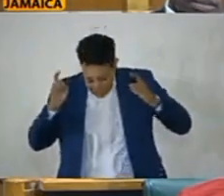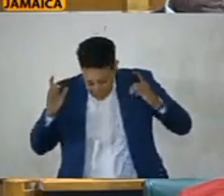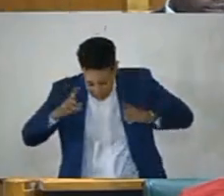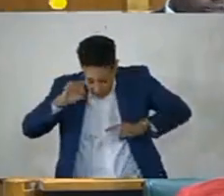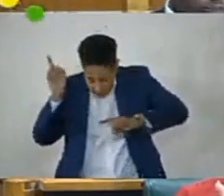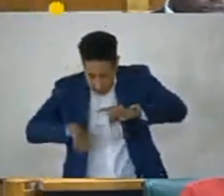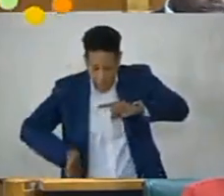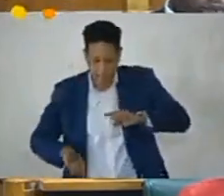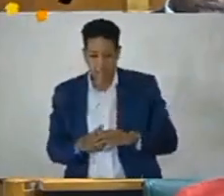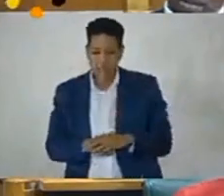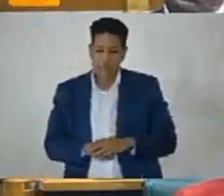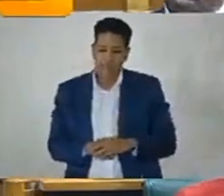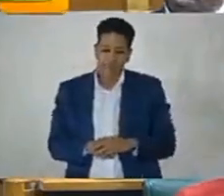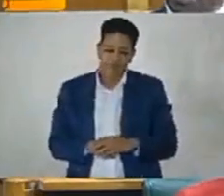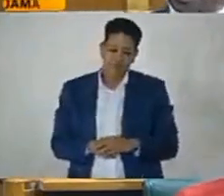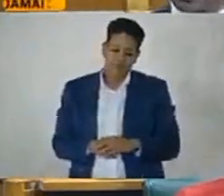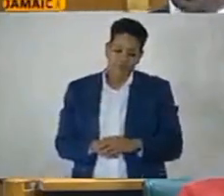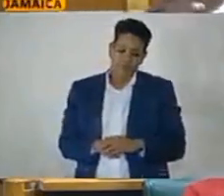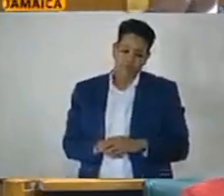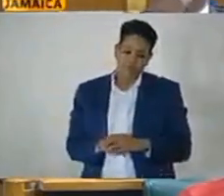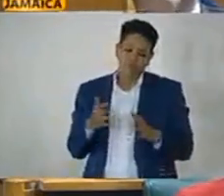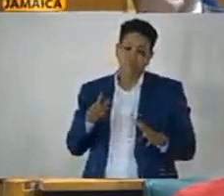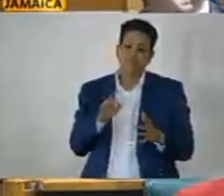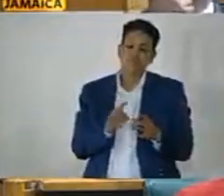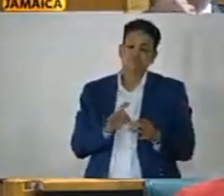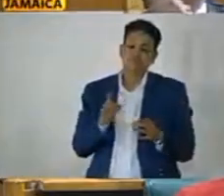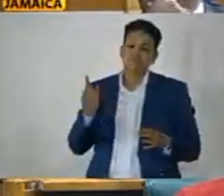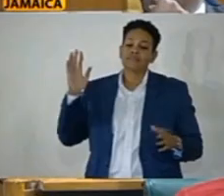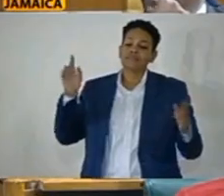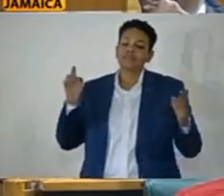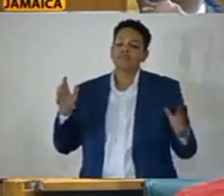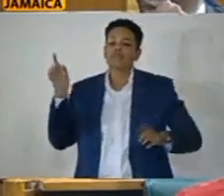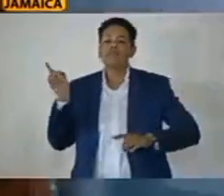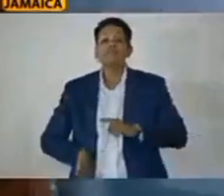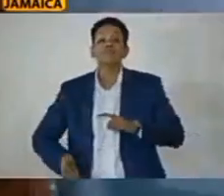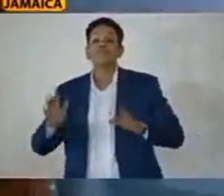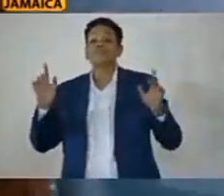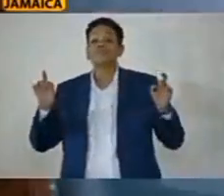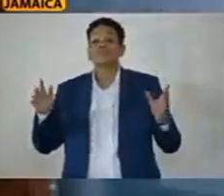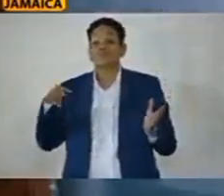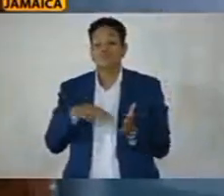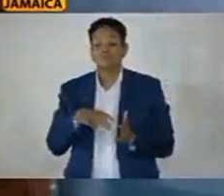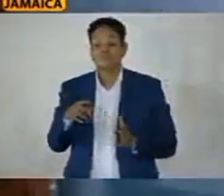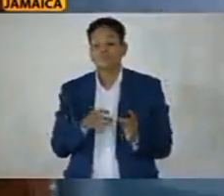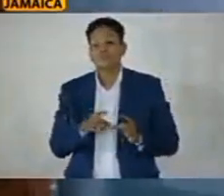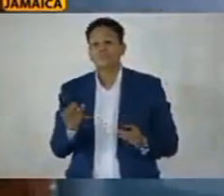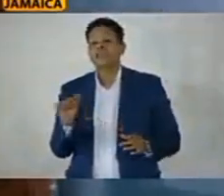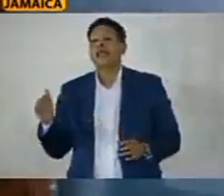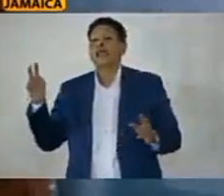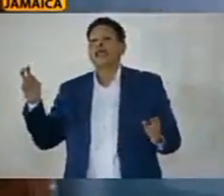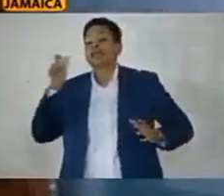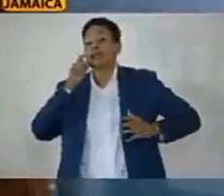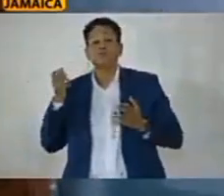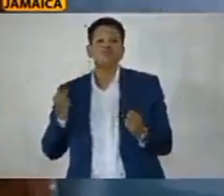Madam Speaker, I have a connection. The Speaker cannot speak to any item.